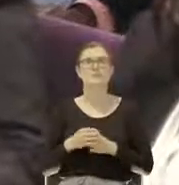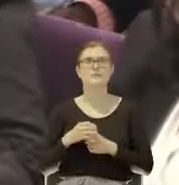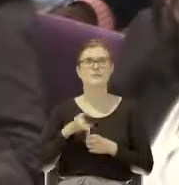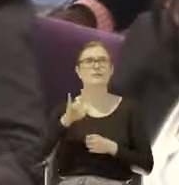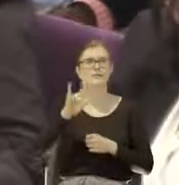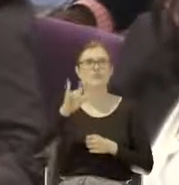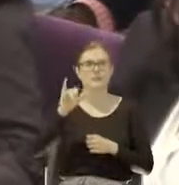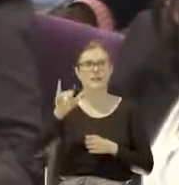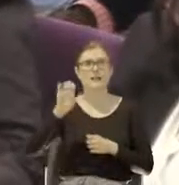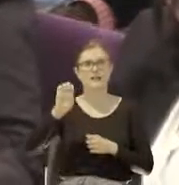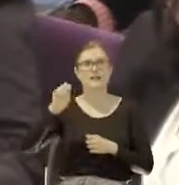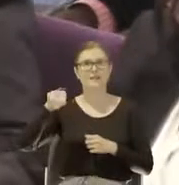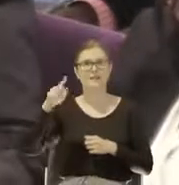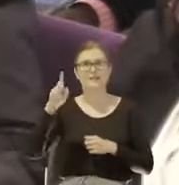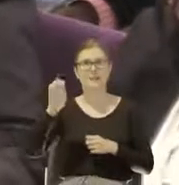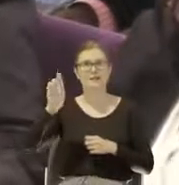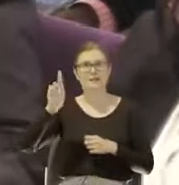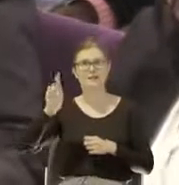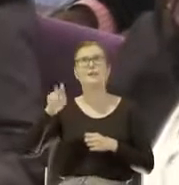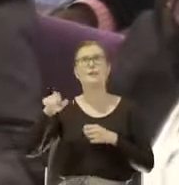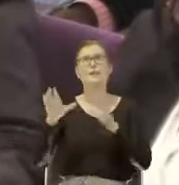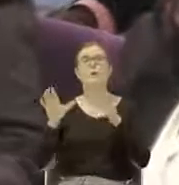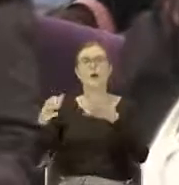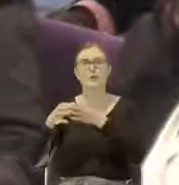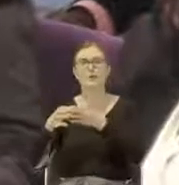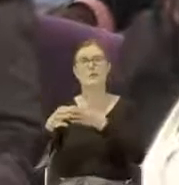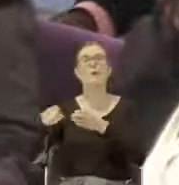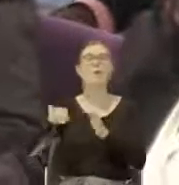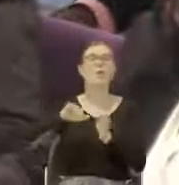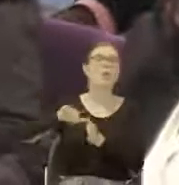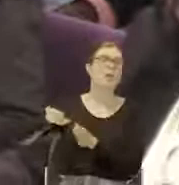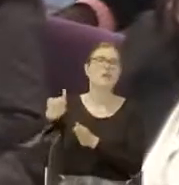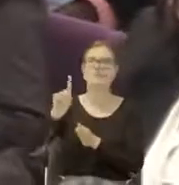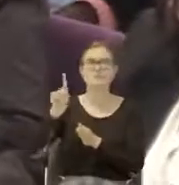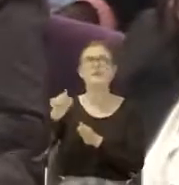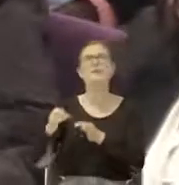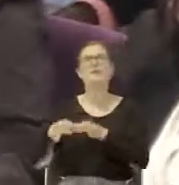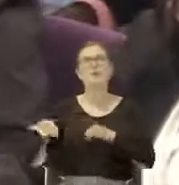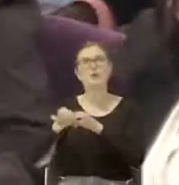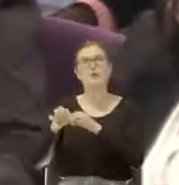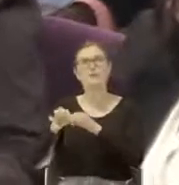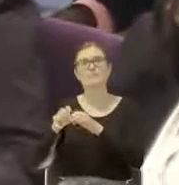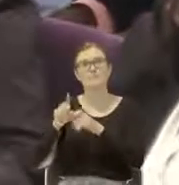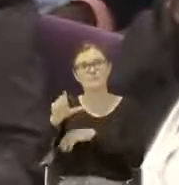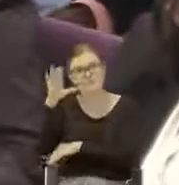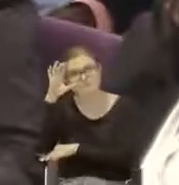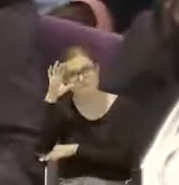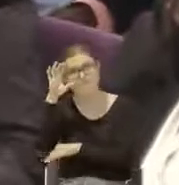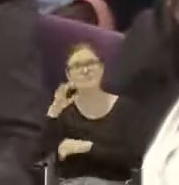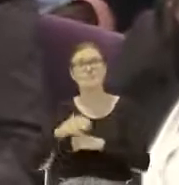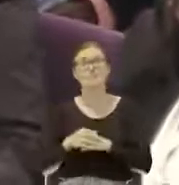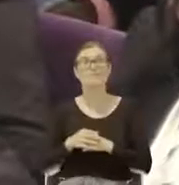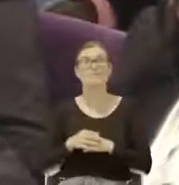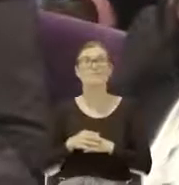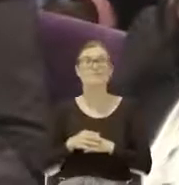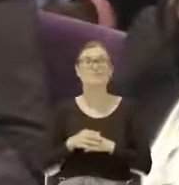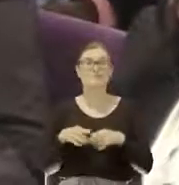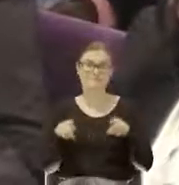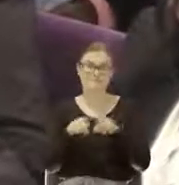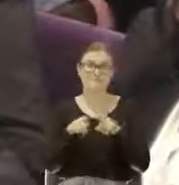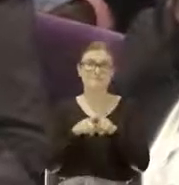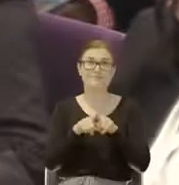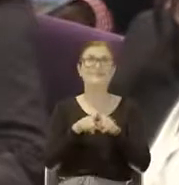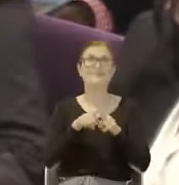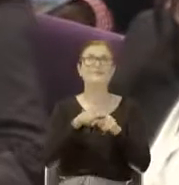established in assisting a way of taking care of women. We established the